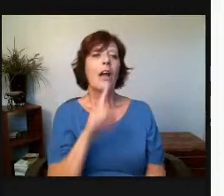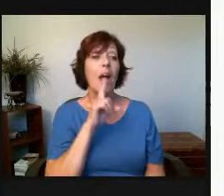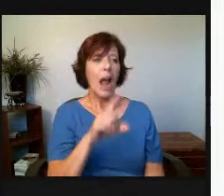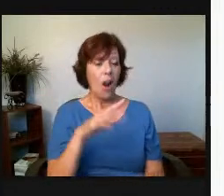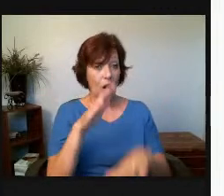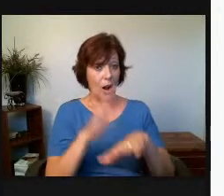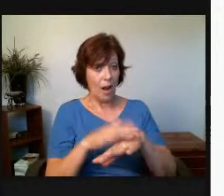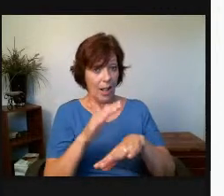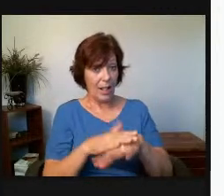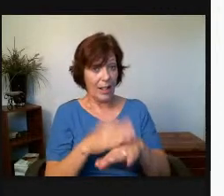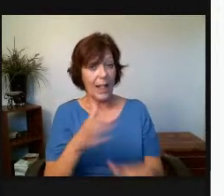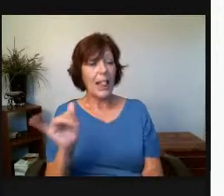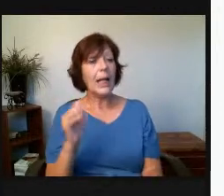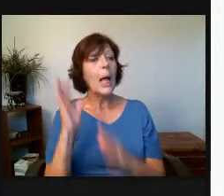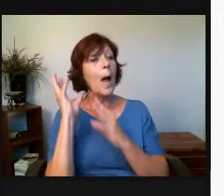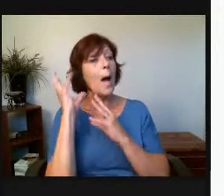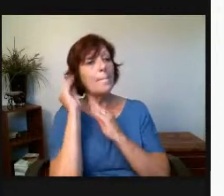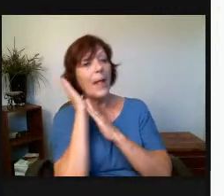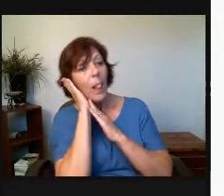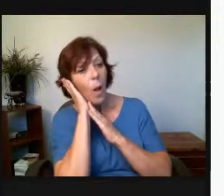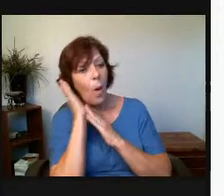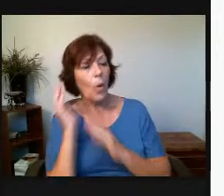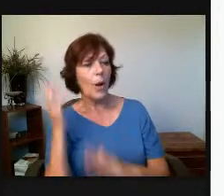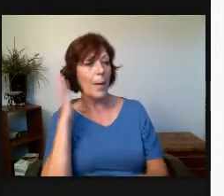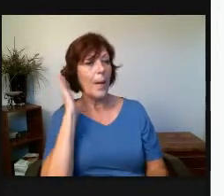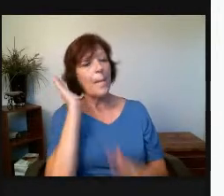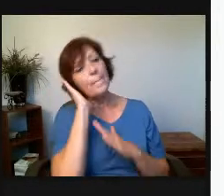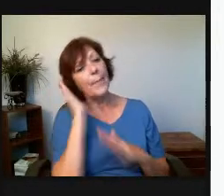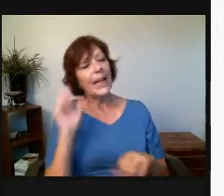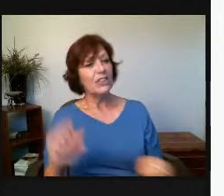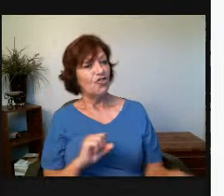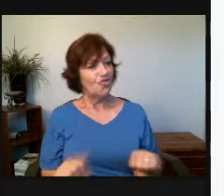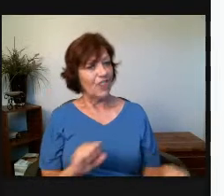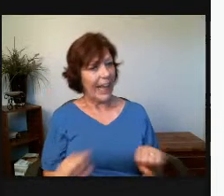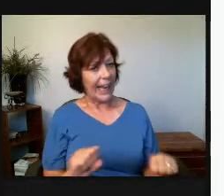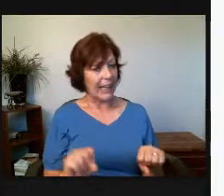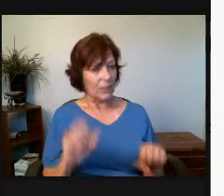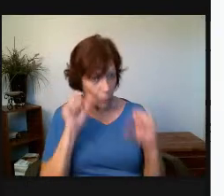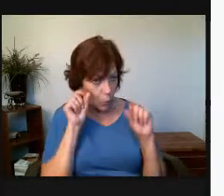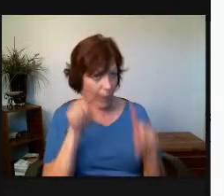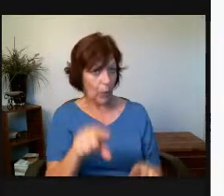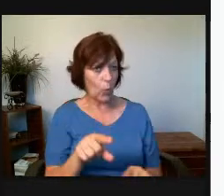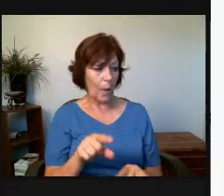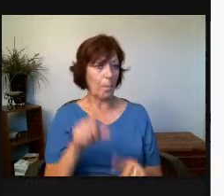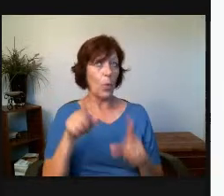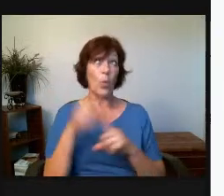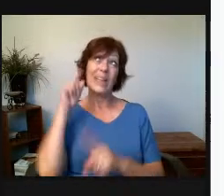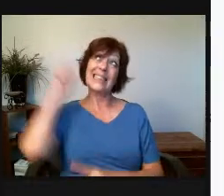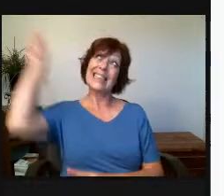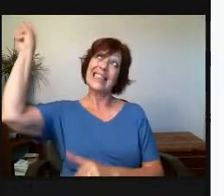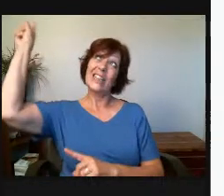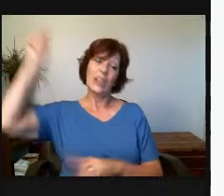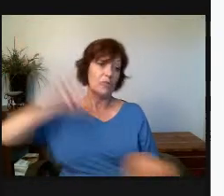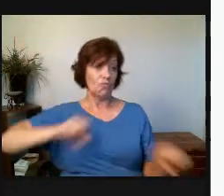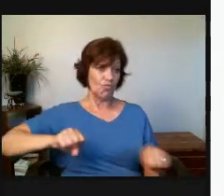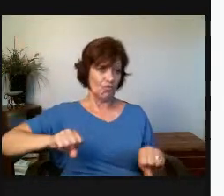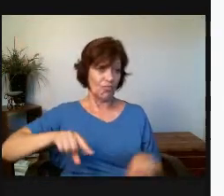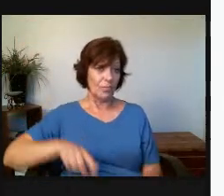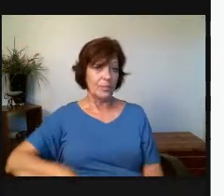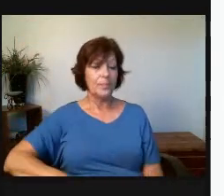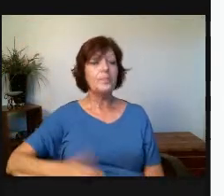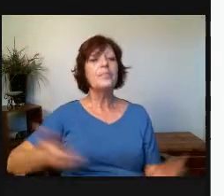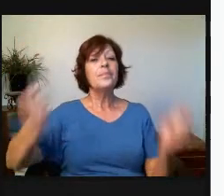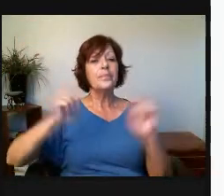alerting devices like a pillow or a bed shaker that will also wake you up at the sound of the alarm. Next slide,